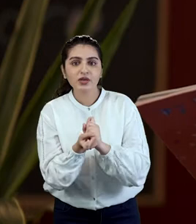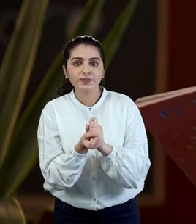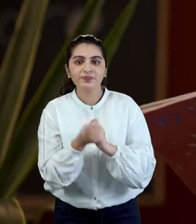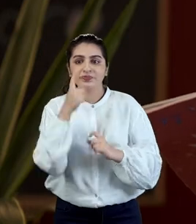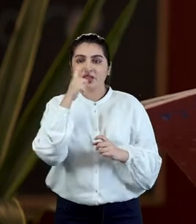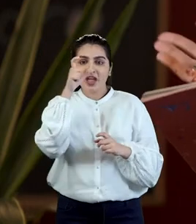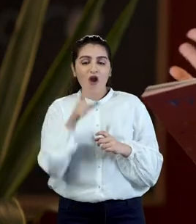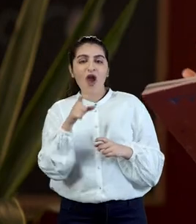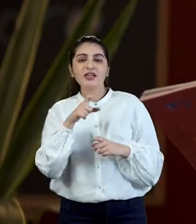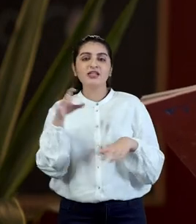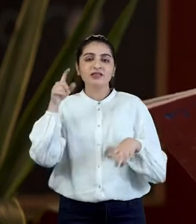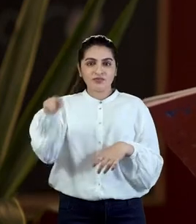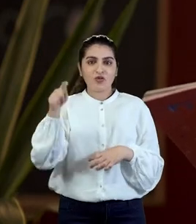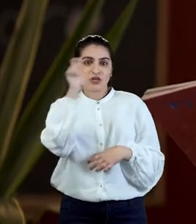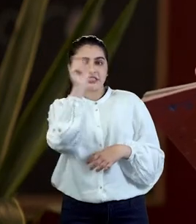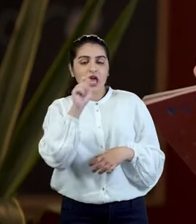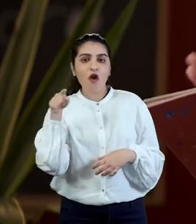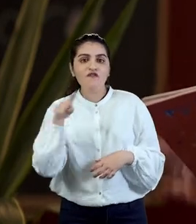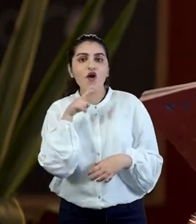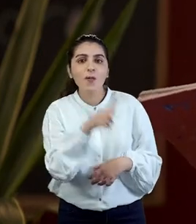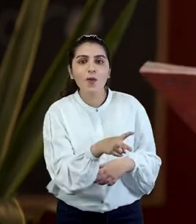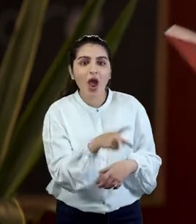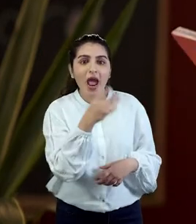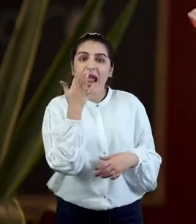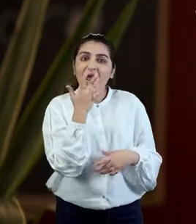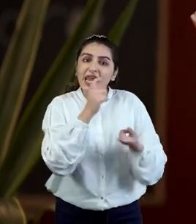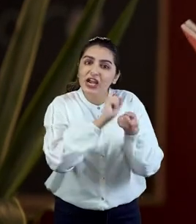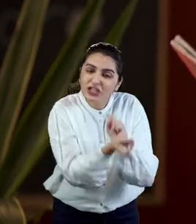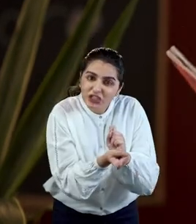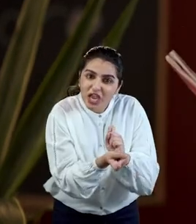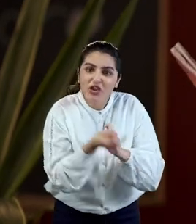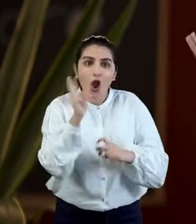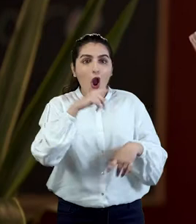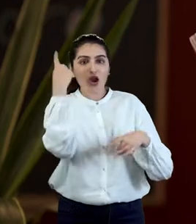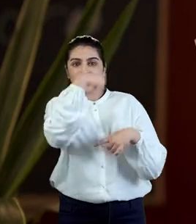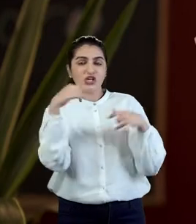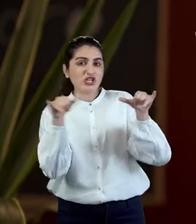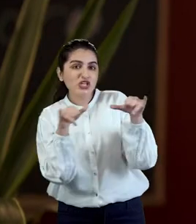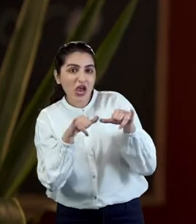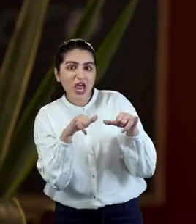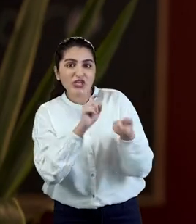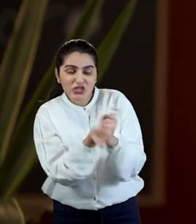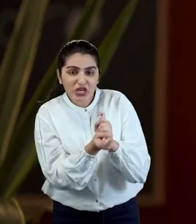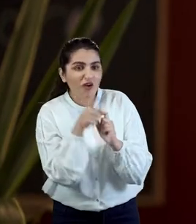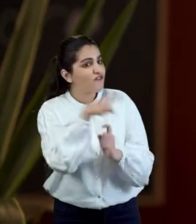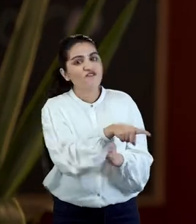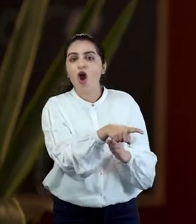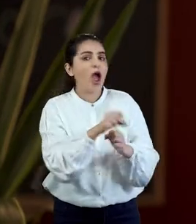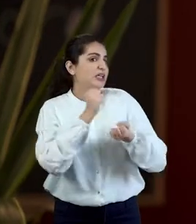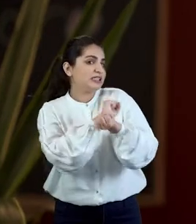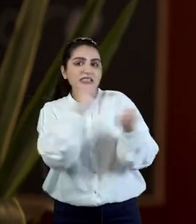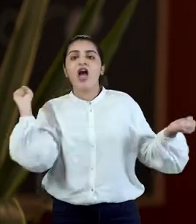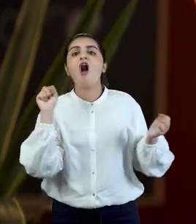The wizard just laughed his horrible laugh and said, "Changing her color and changing her shape will never